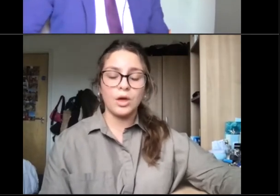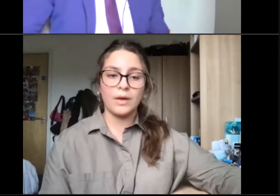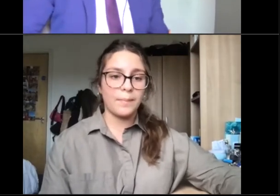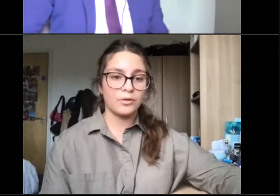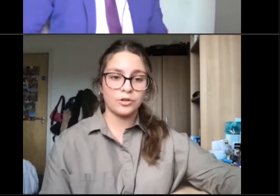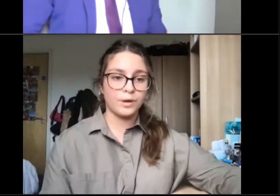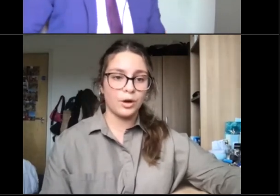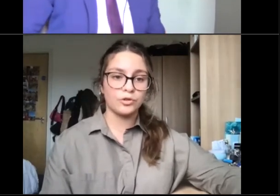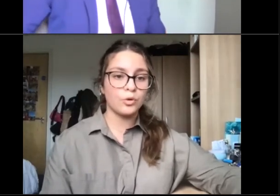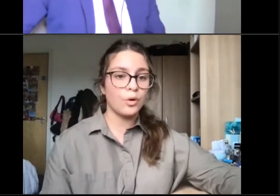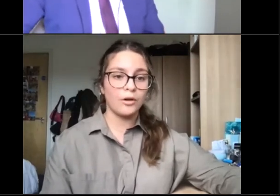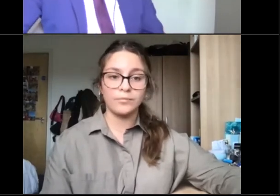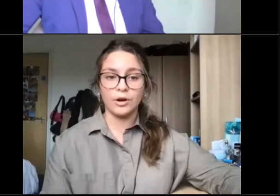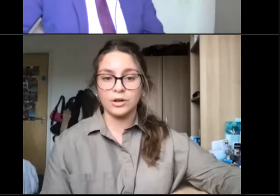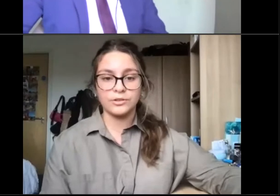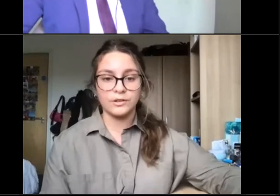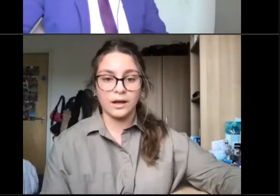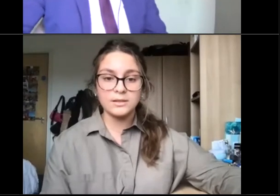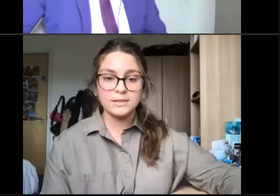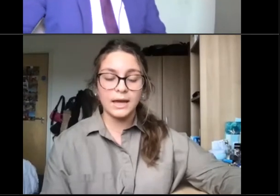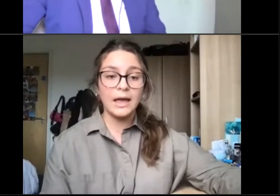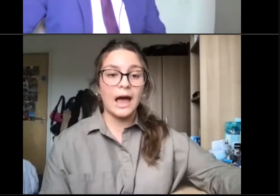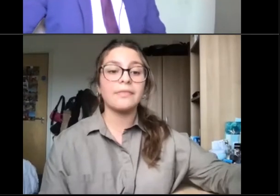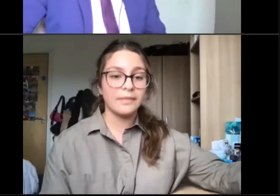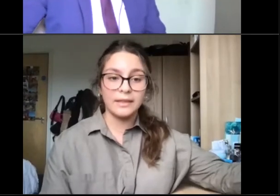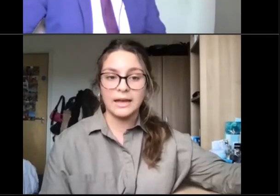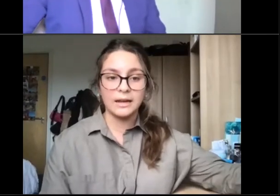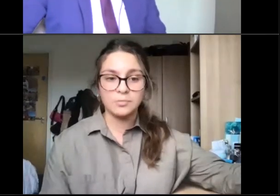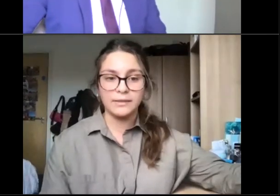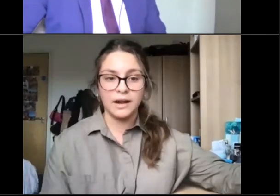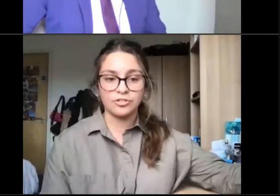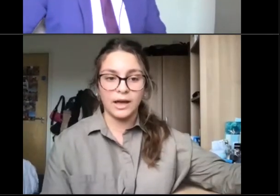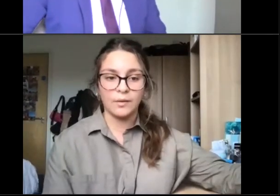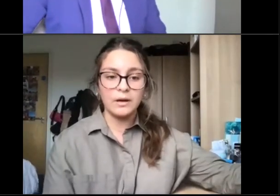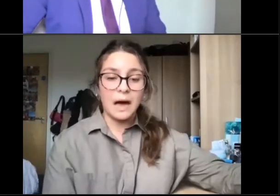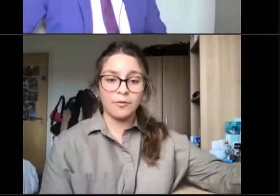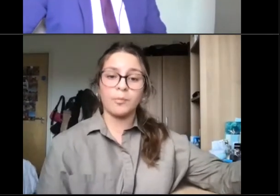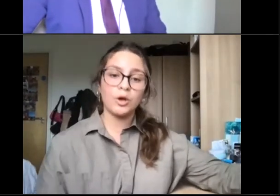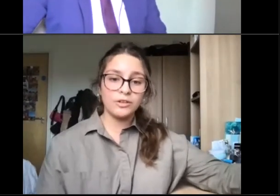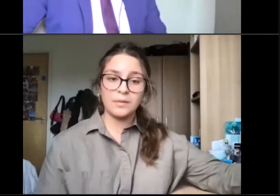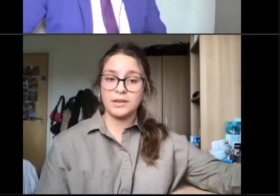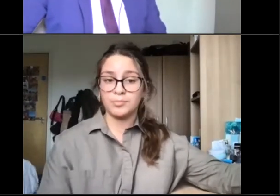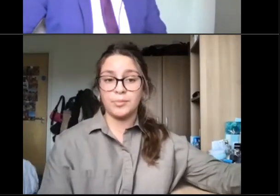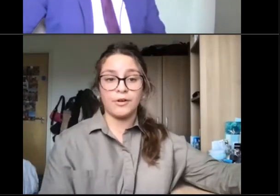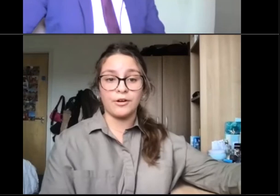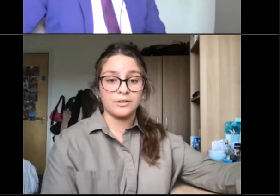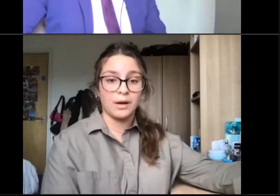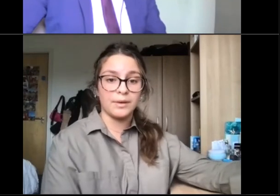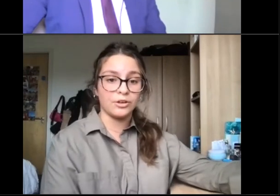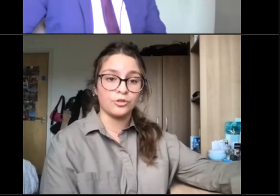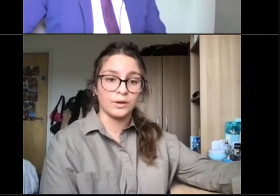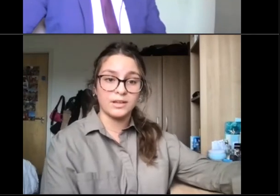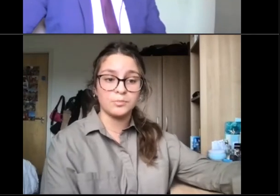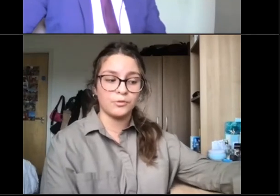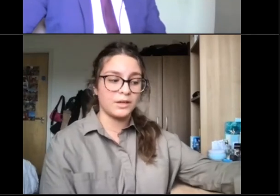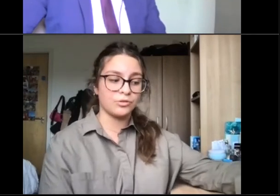month where their parents could be going to court in regards to their custody, and it can explain the lashing out. However, because APs and pupil referral units, in my